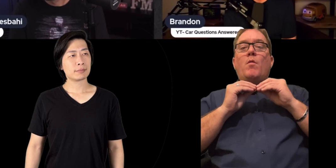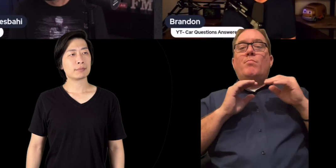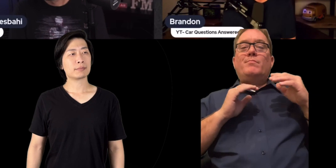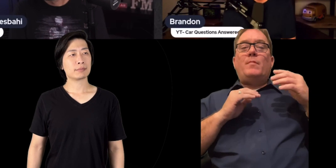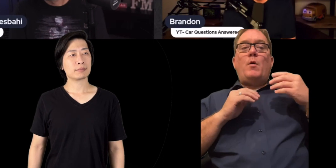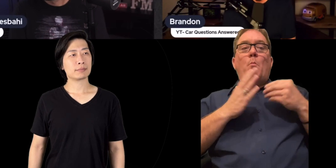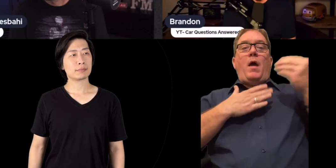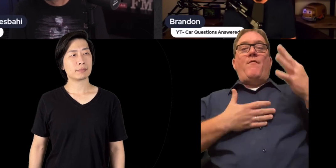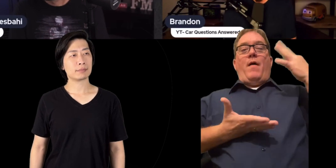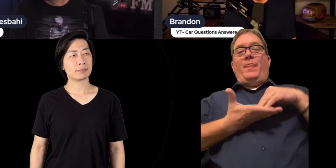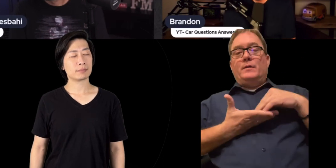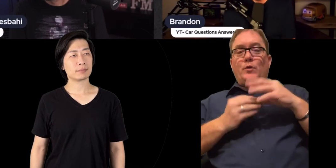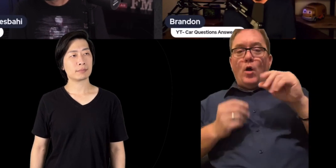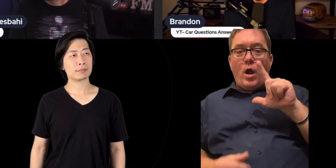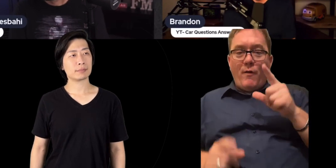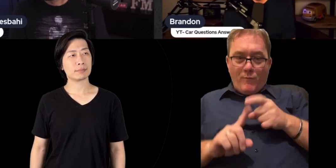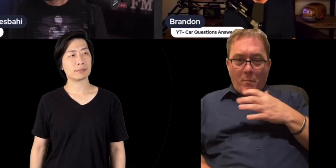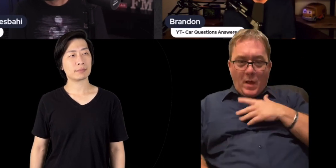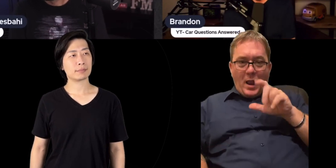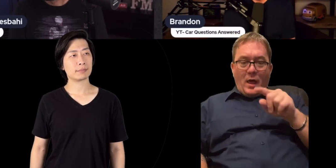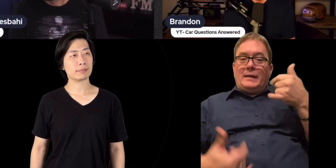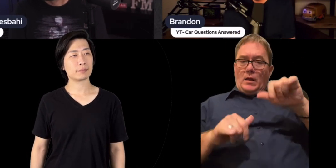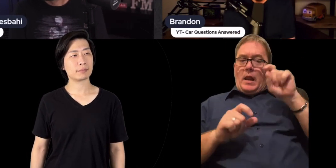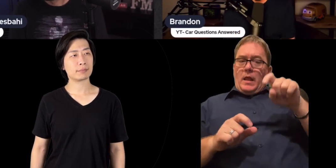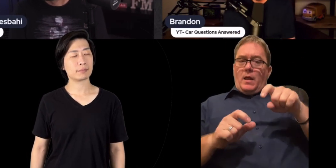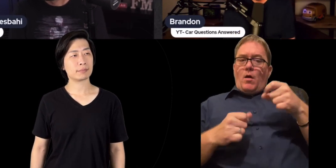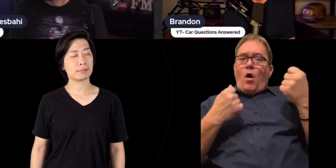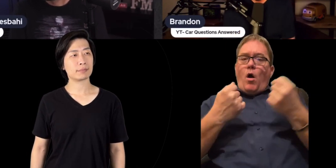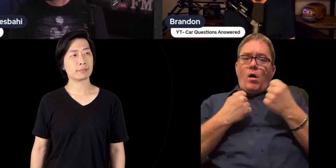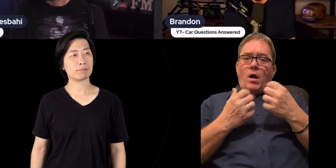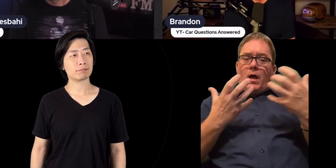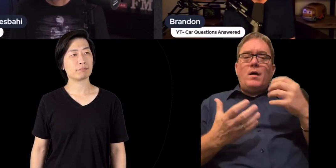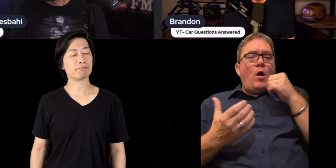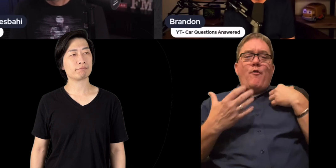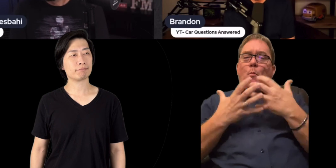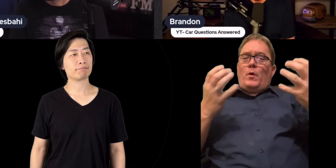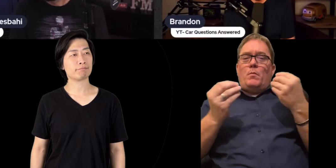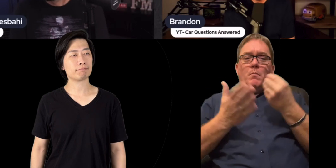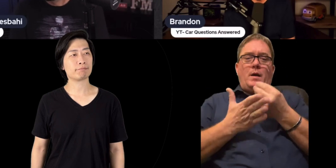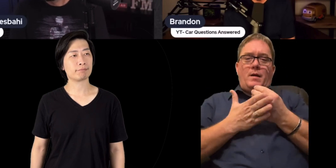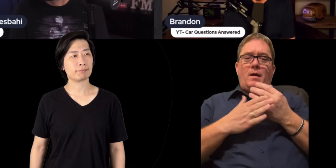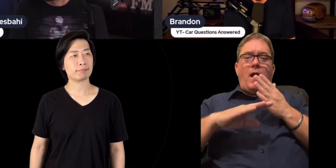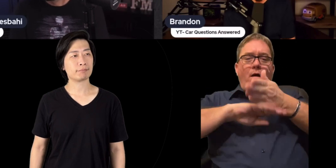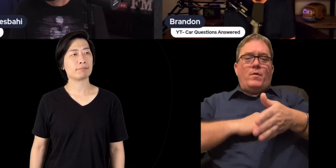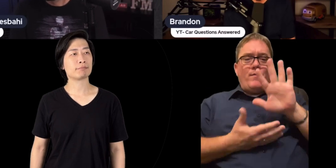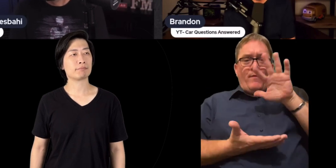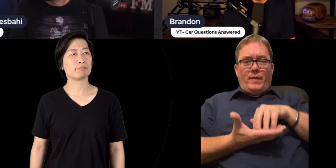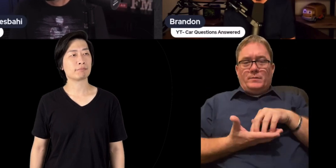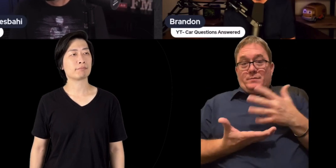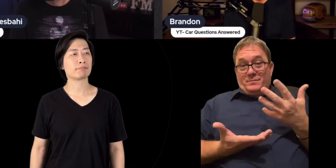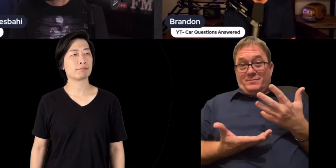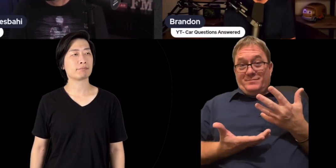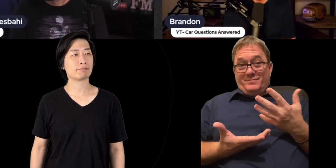car off my lot, um, they still need the car to last. They don't have very much money after that $5,000. So they need to know